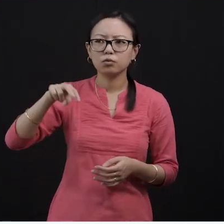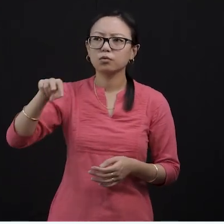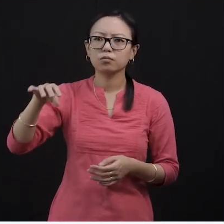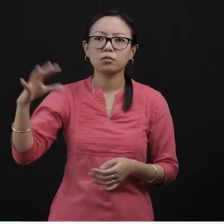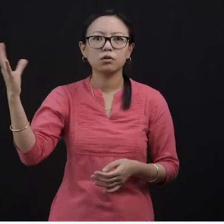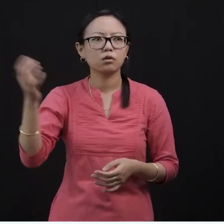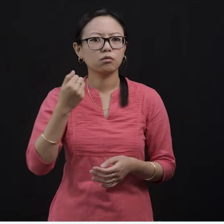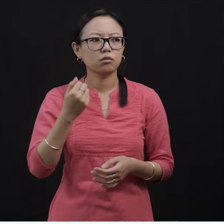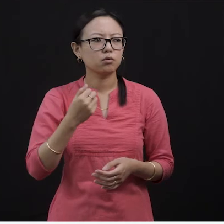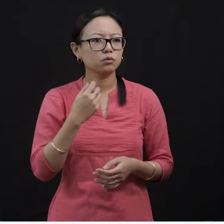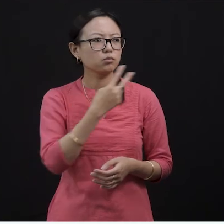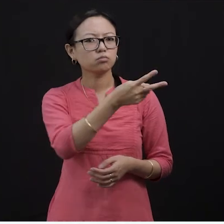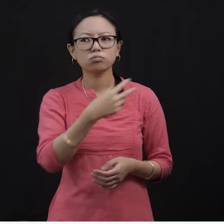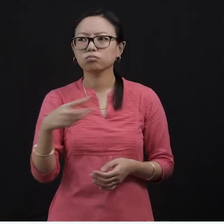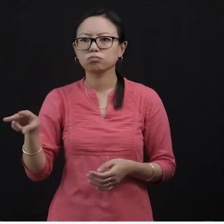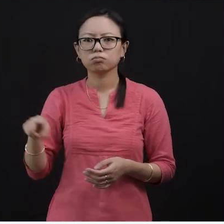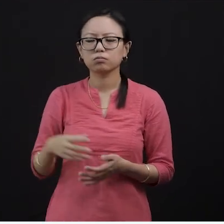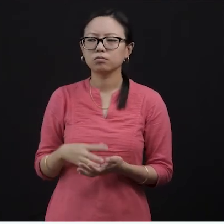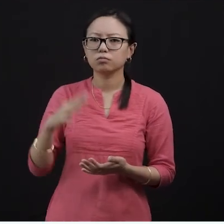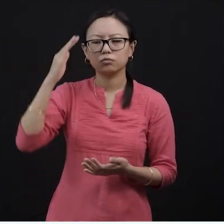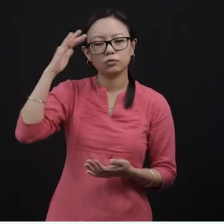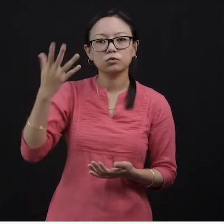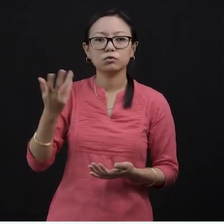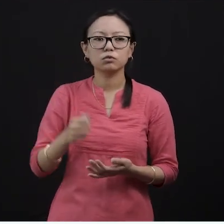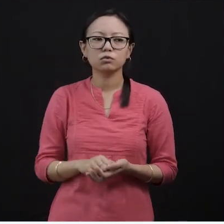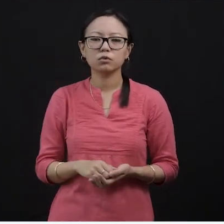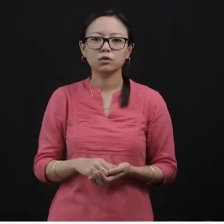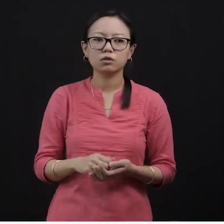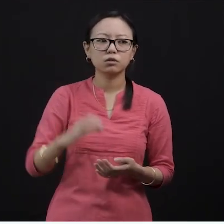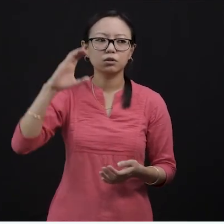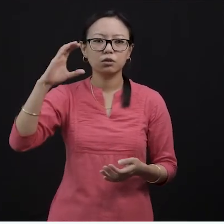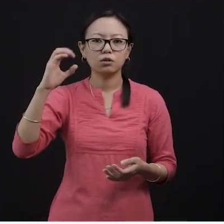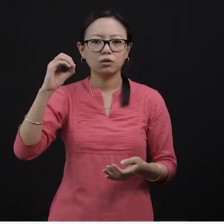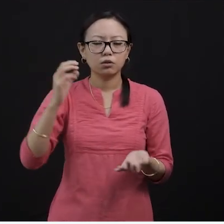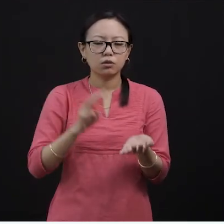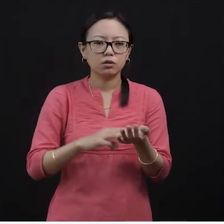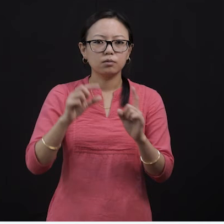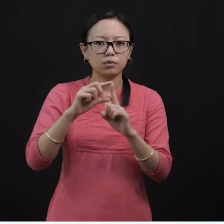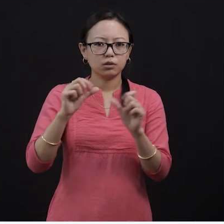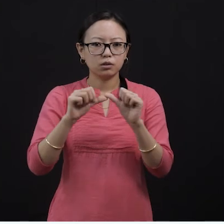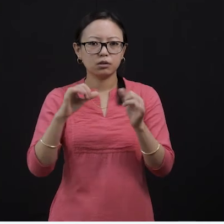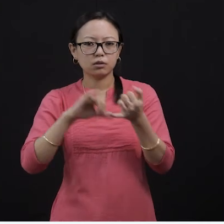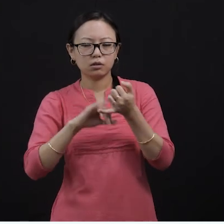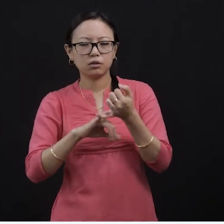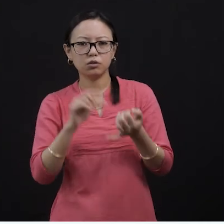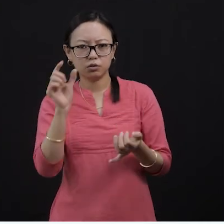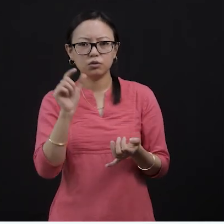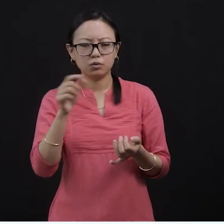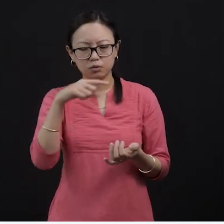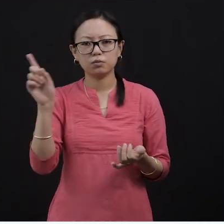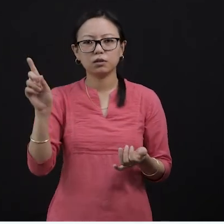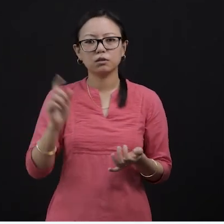then it was not like this. Many years back, they used magnet to find direction.